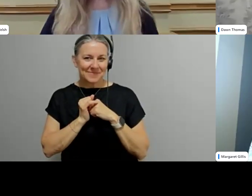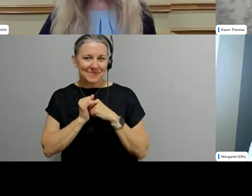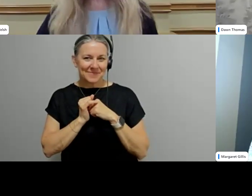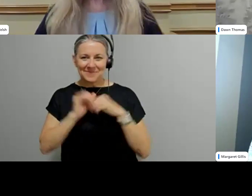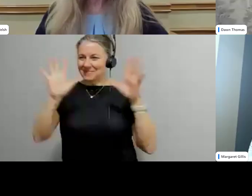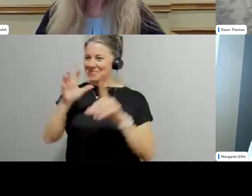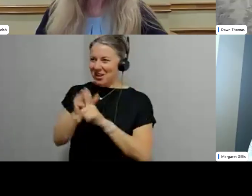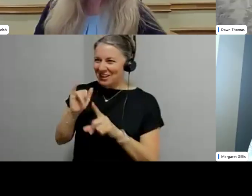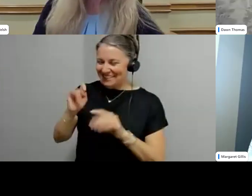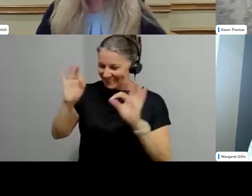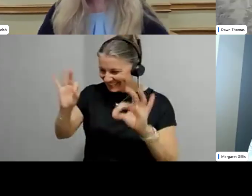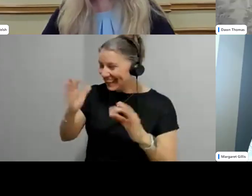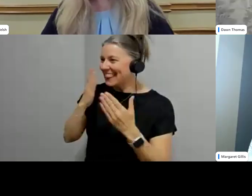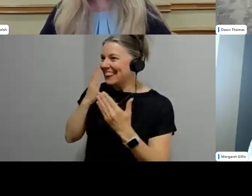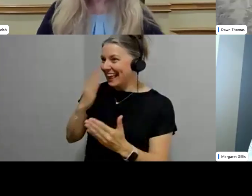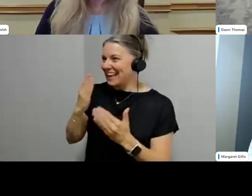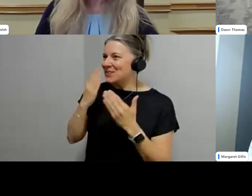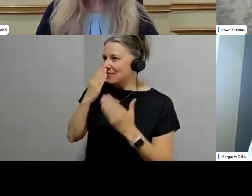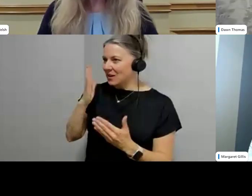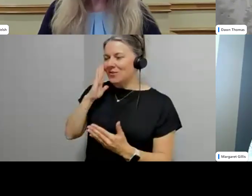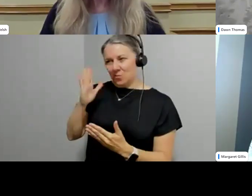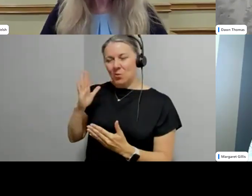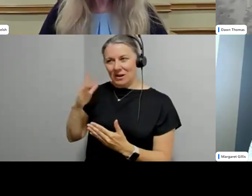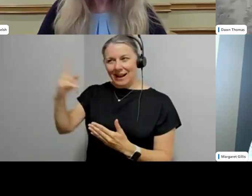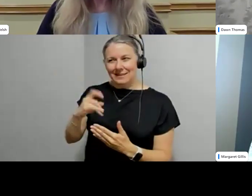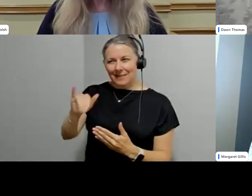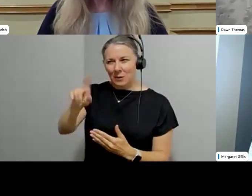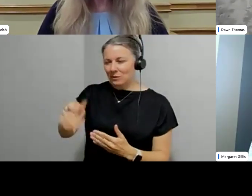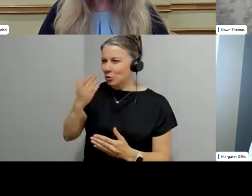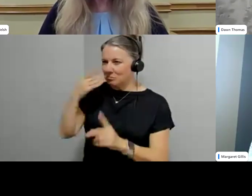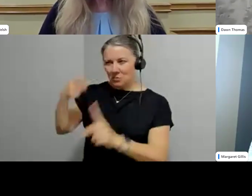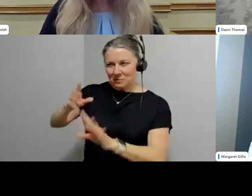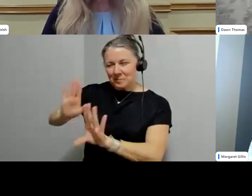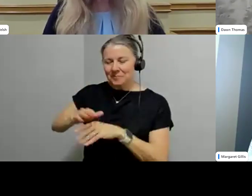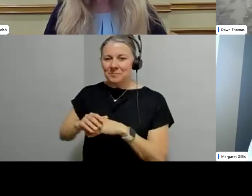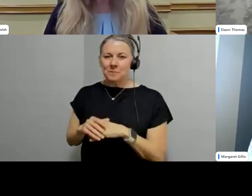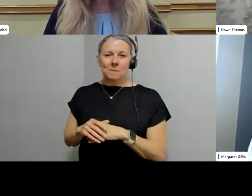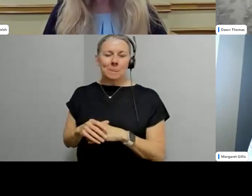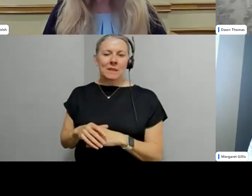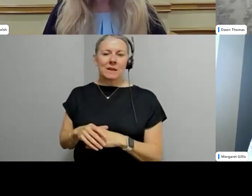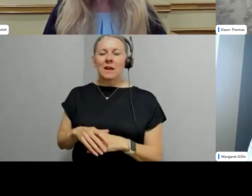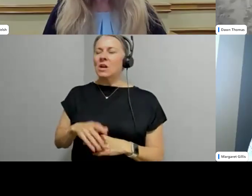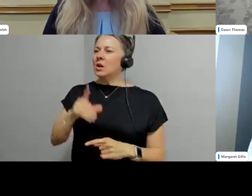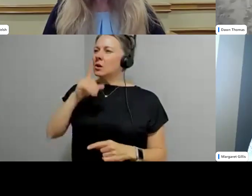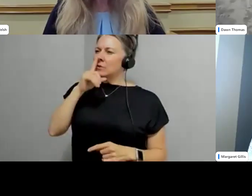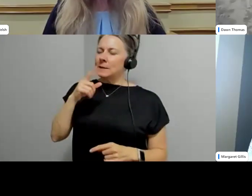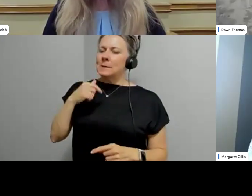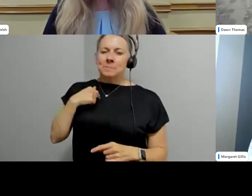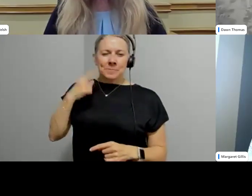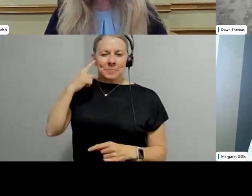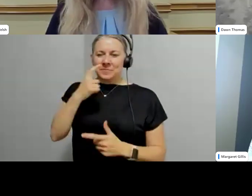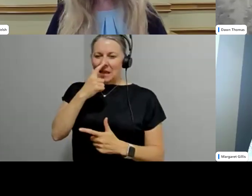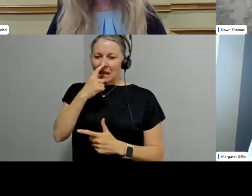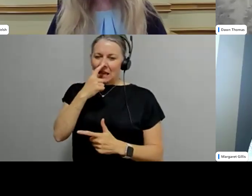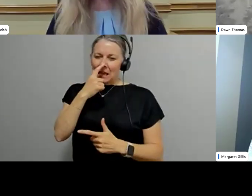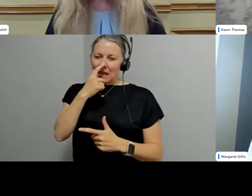Got it. Thank you. Thank you for raising that, Laura. Very good point. So I found it really interesting when I started